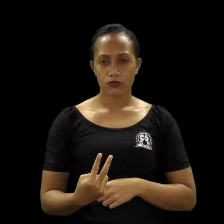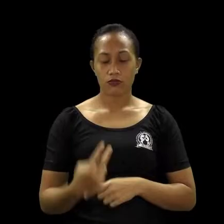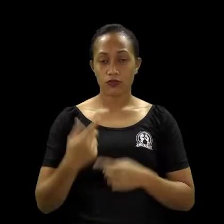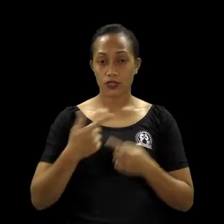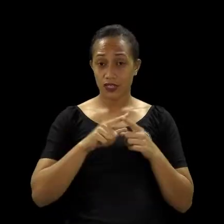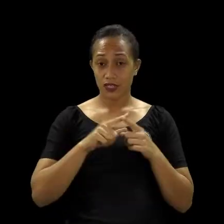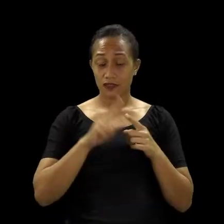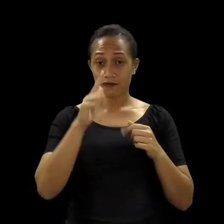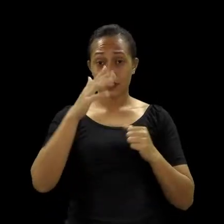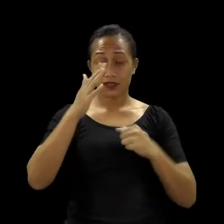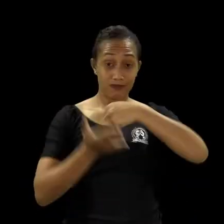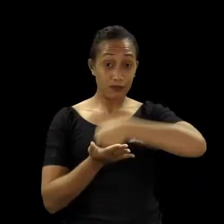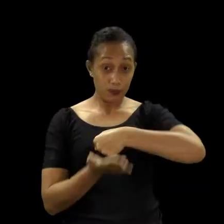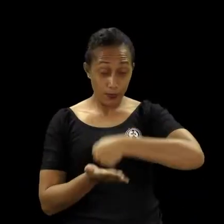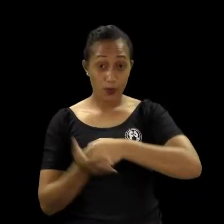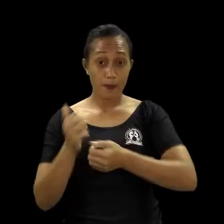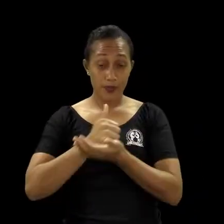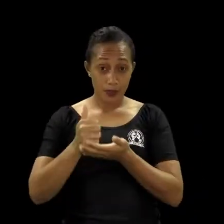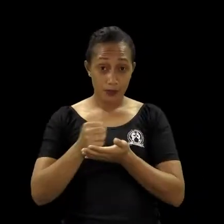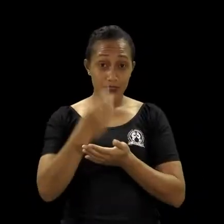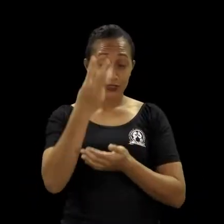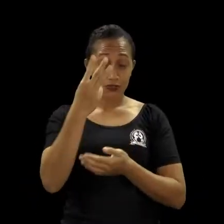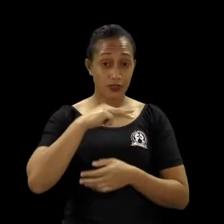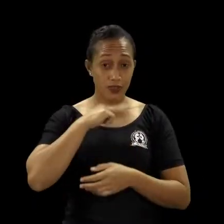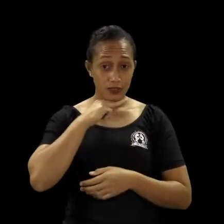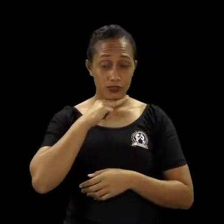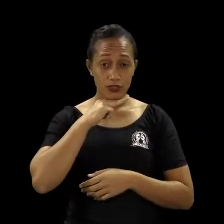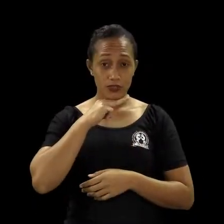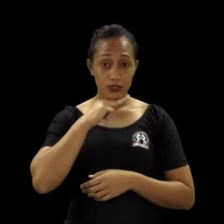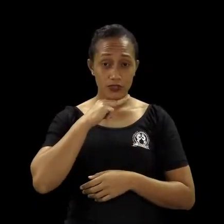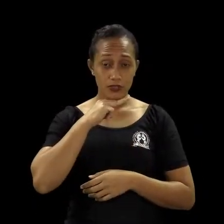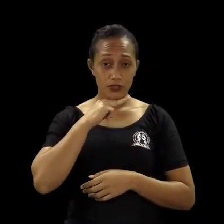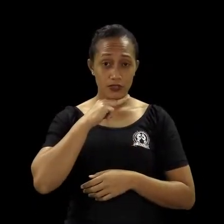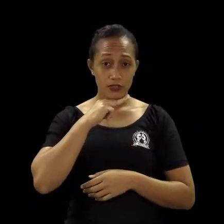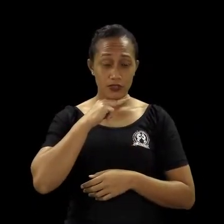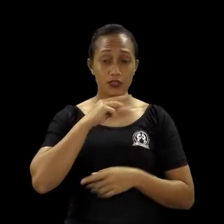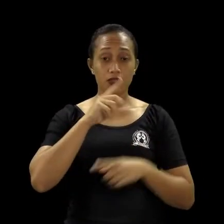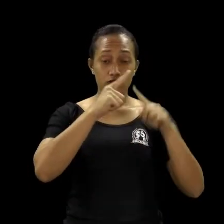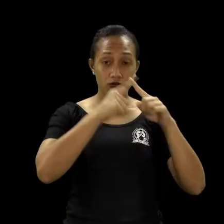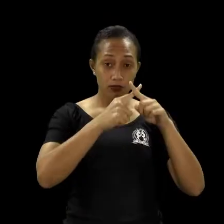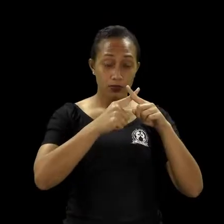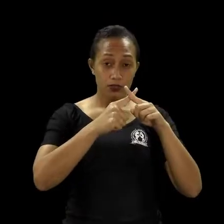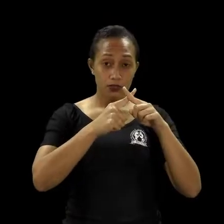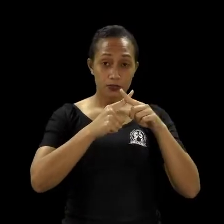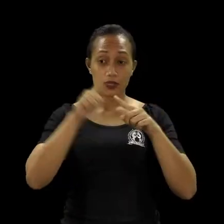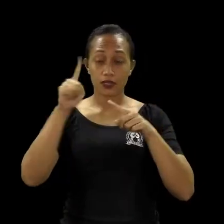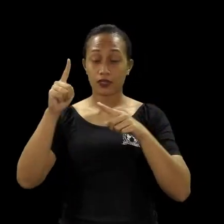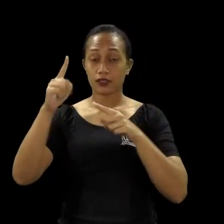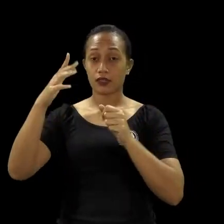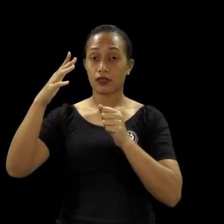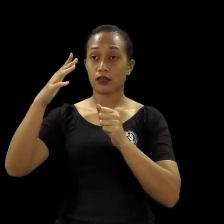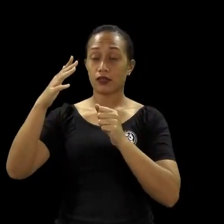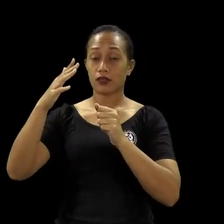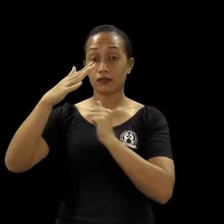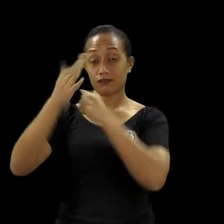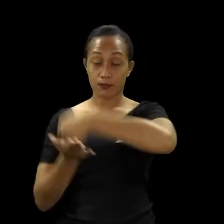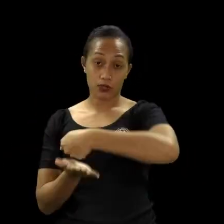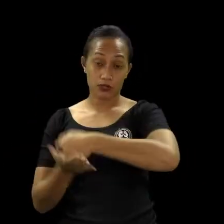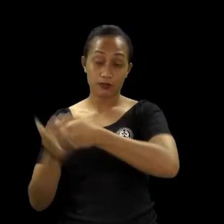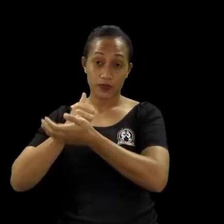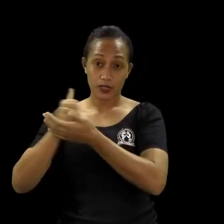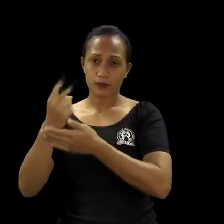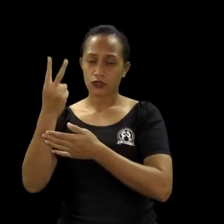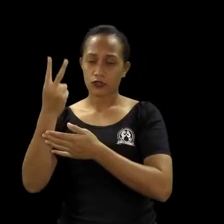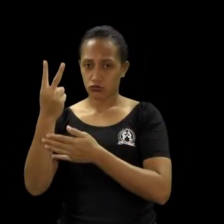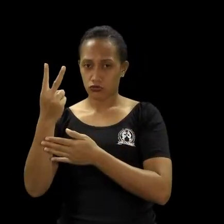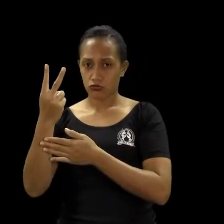if our denominator is 300, we multiplied the denominator by 150 to go from 2 to 300,